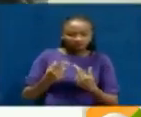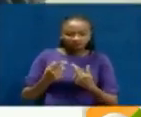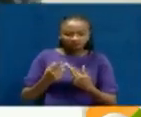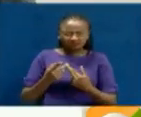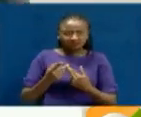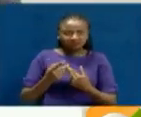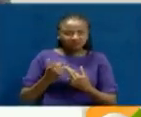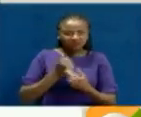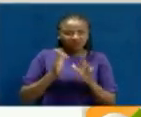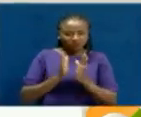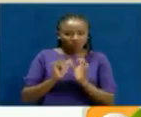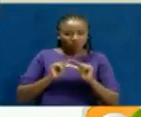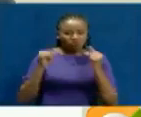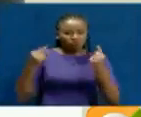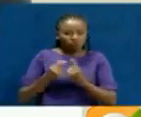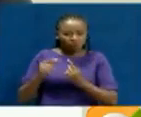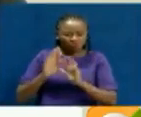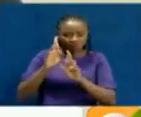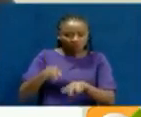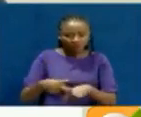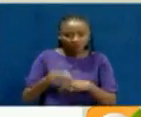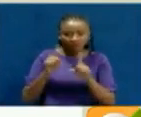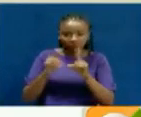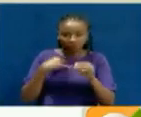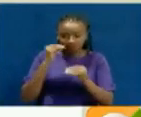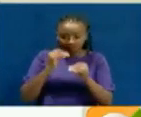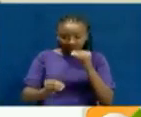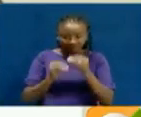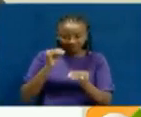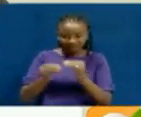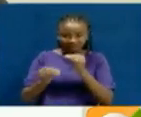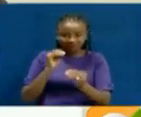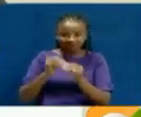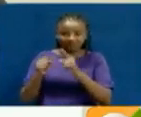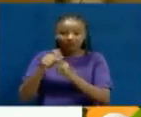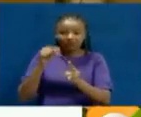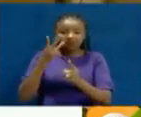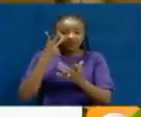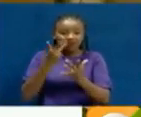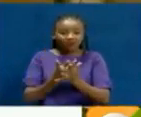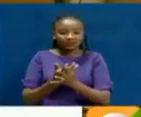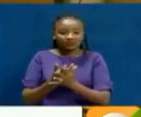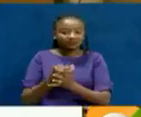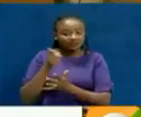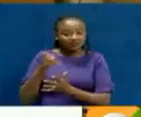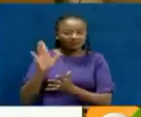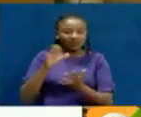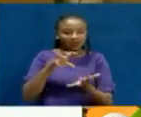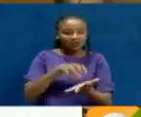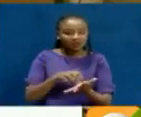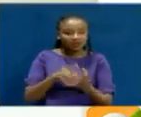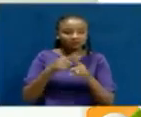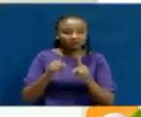shillings bail was cancelled after he was charged with conspiracy to kill a key witness in his case. Trial Magistrate Zainab Abdul said